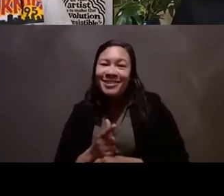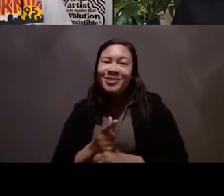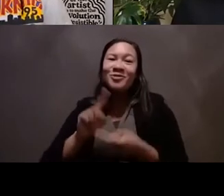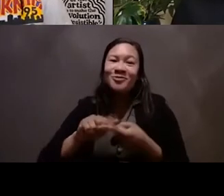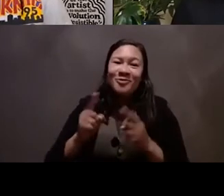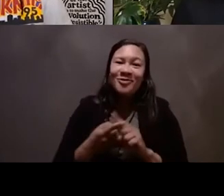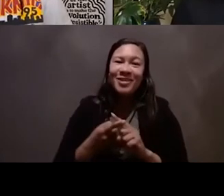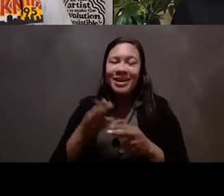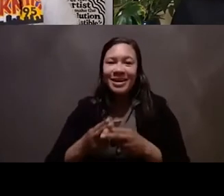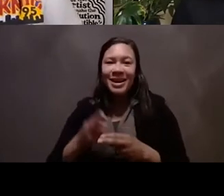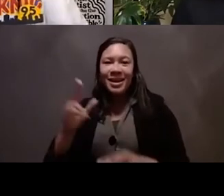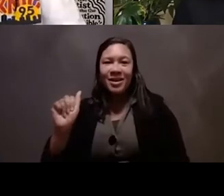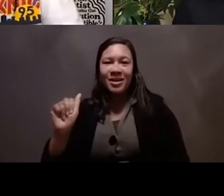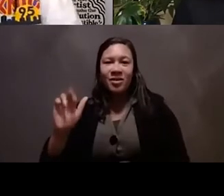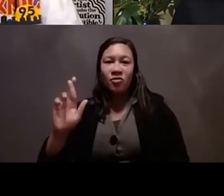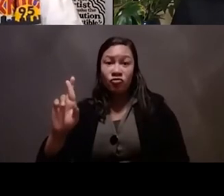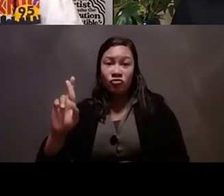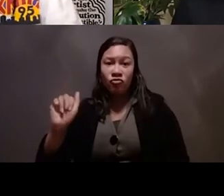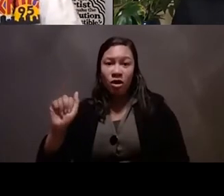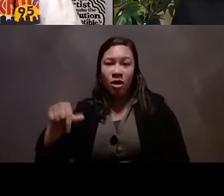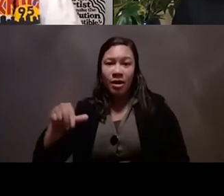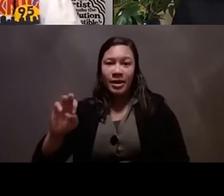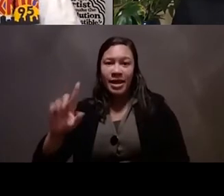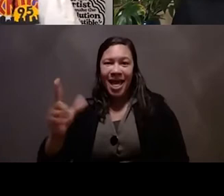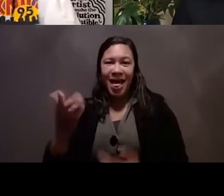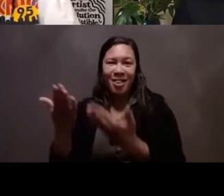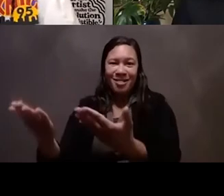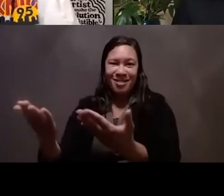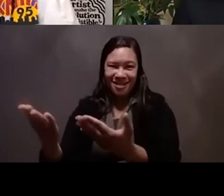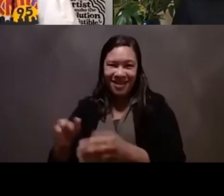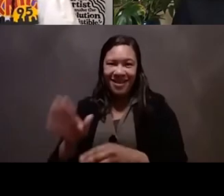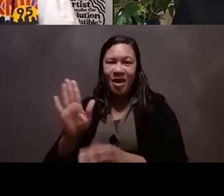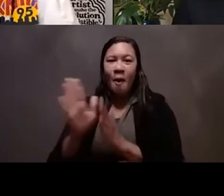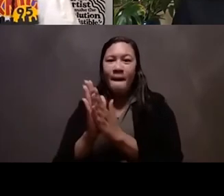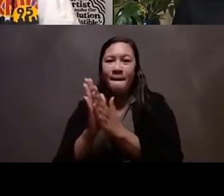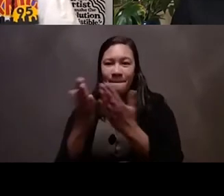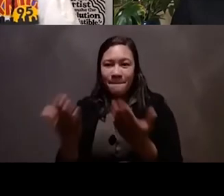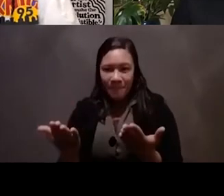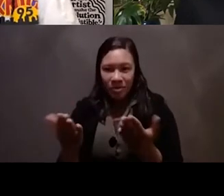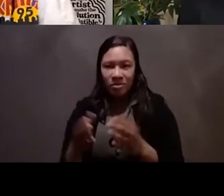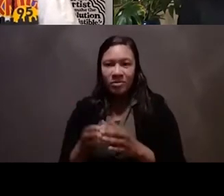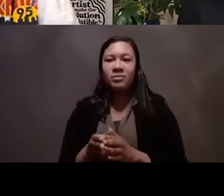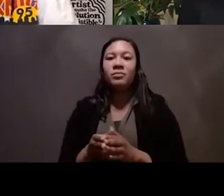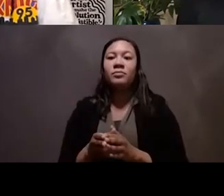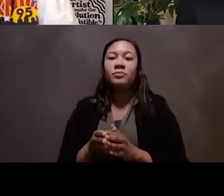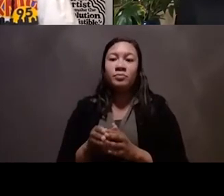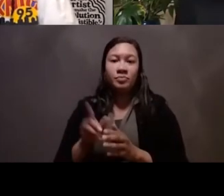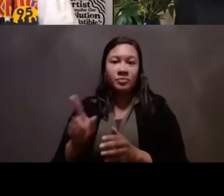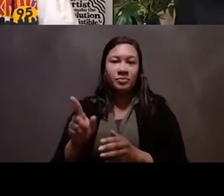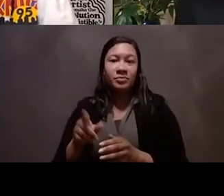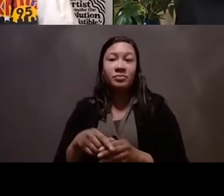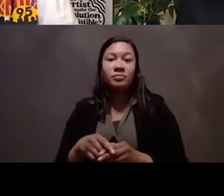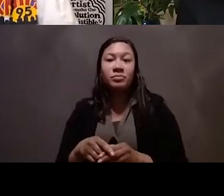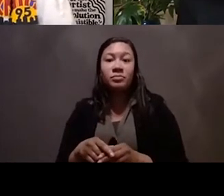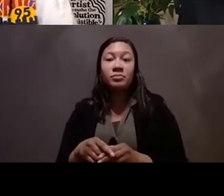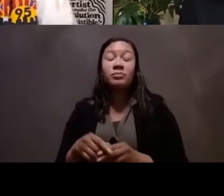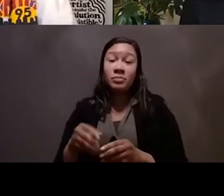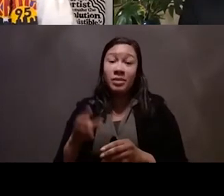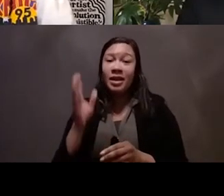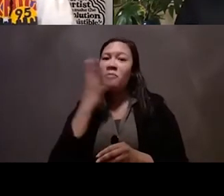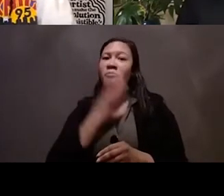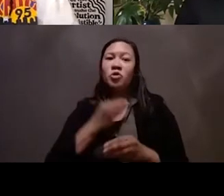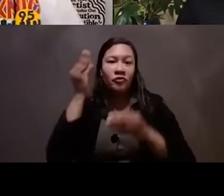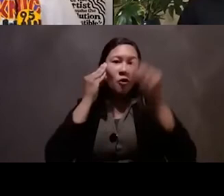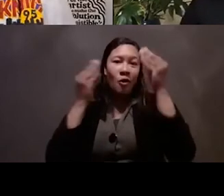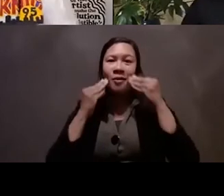friend, Raquel, out here with this purple Pat McGrath palette on her face. And I wanted